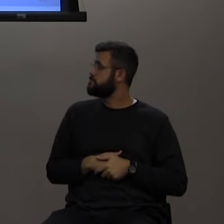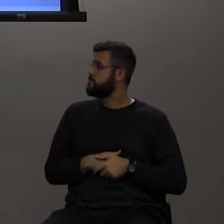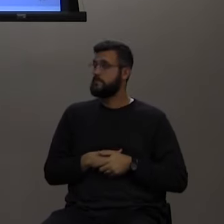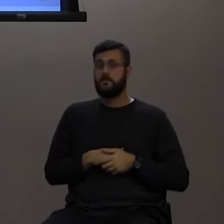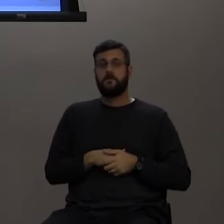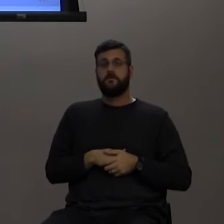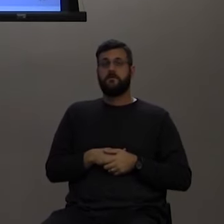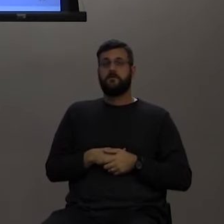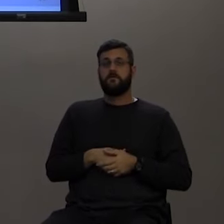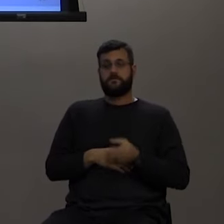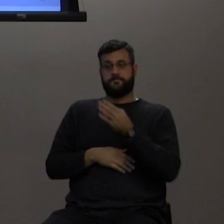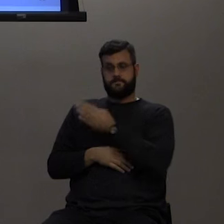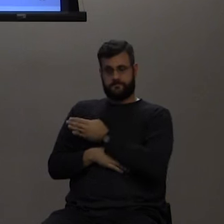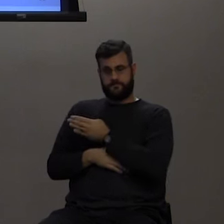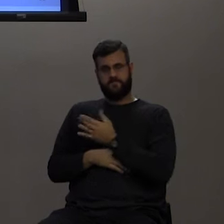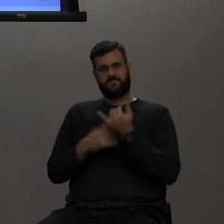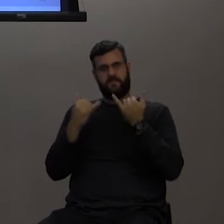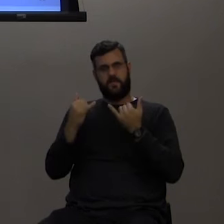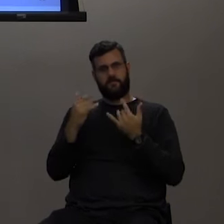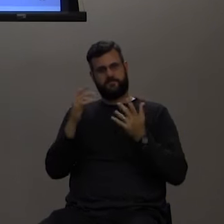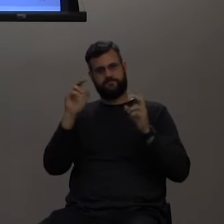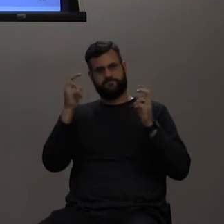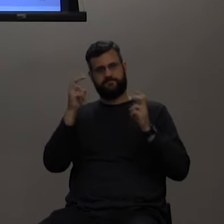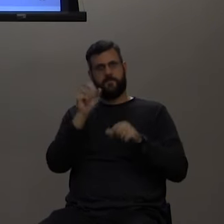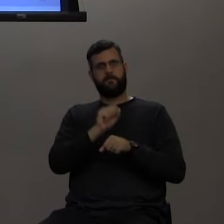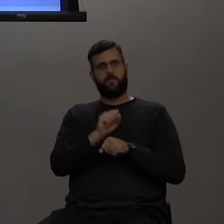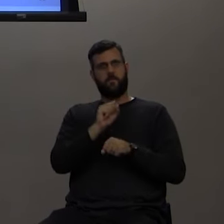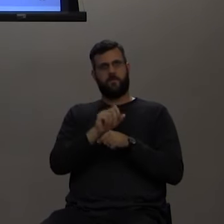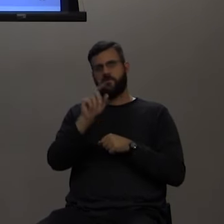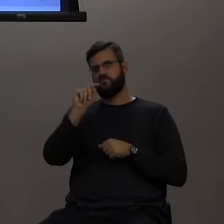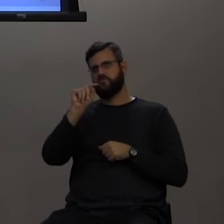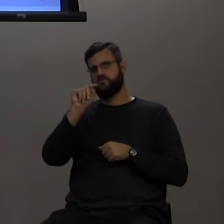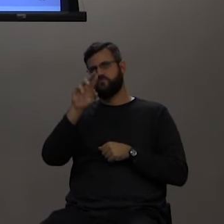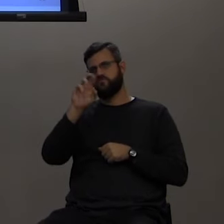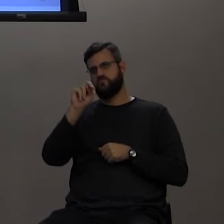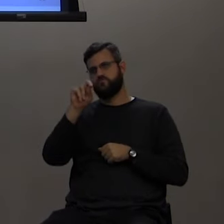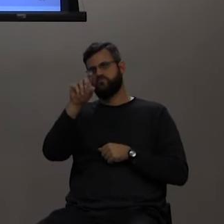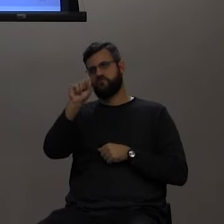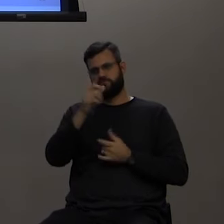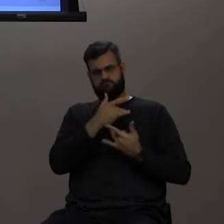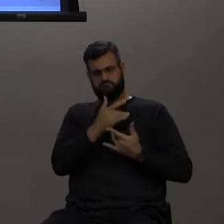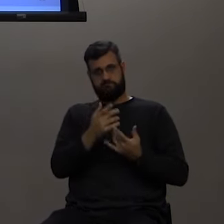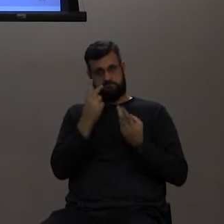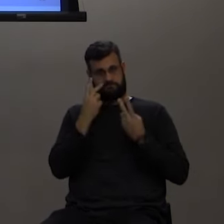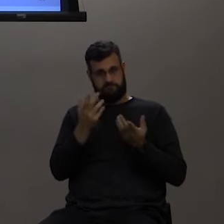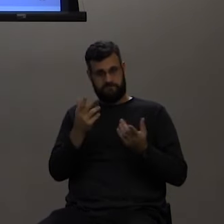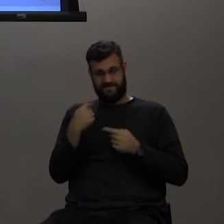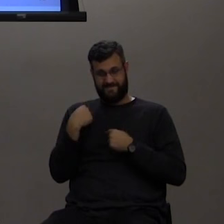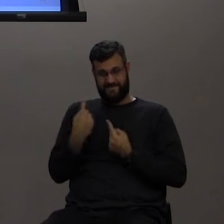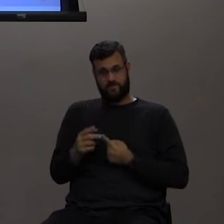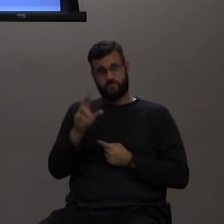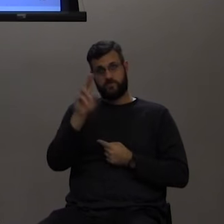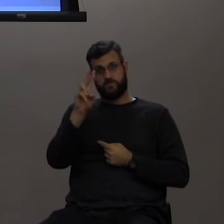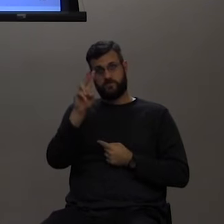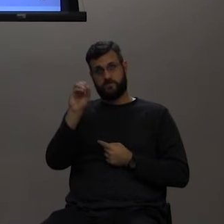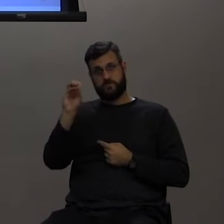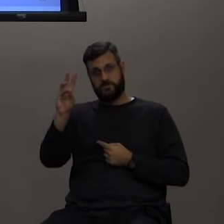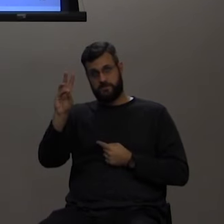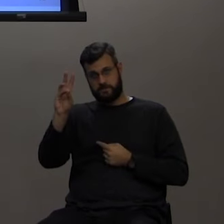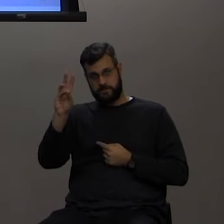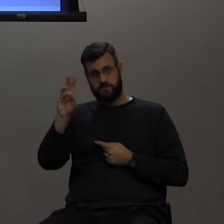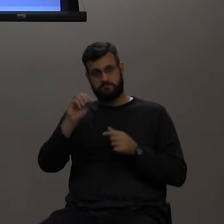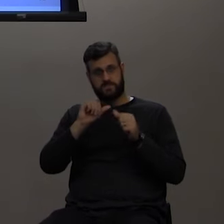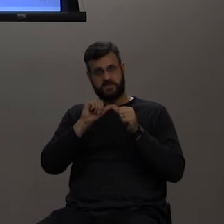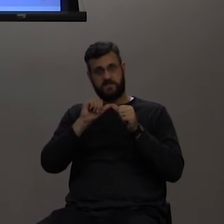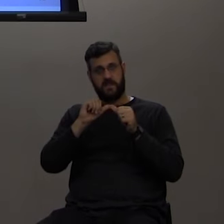So in terms of employment trends, what we've seen is that since 2006, there has been a